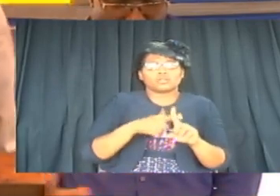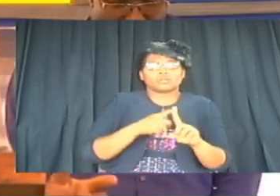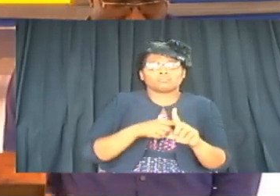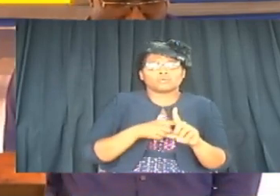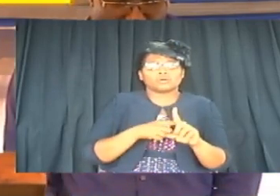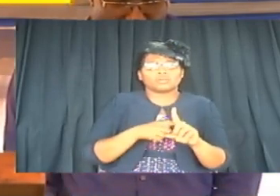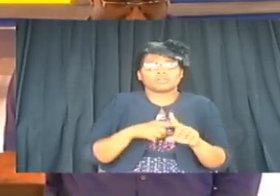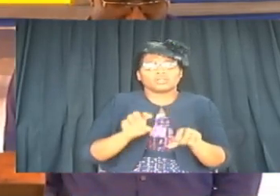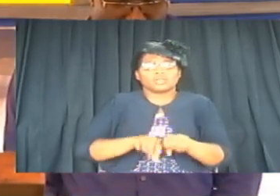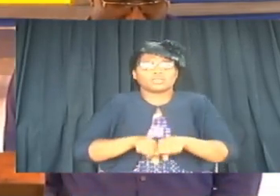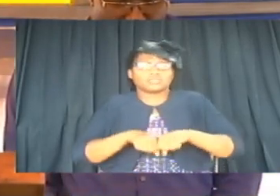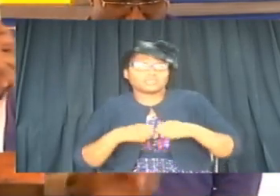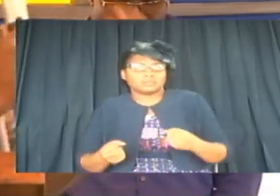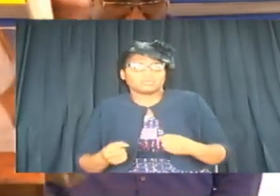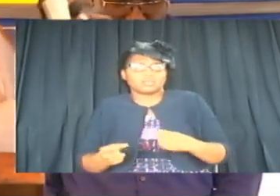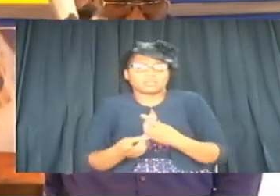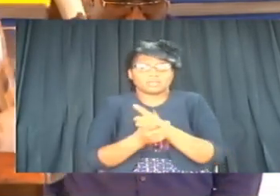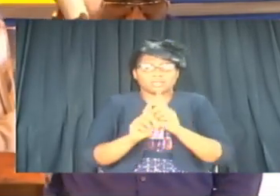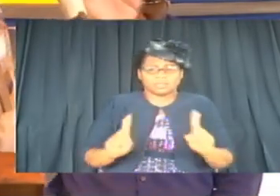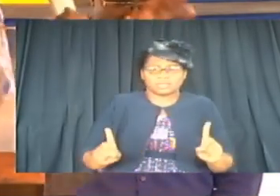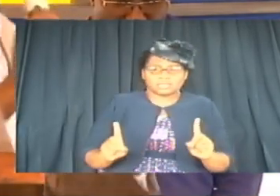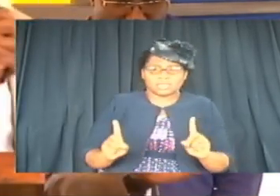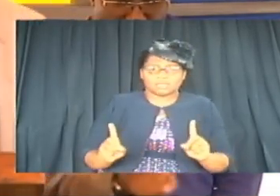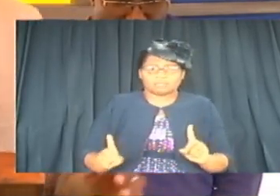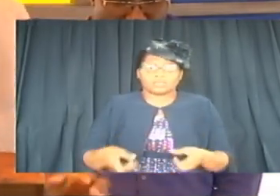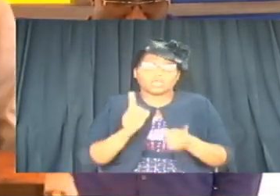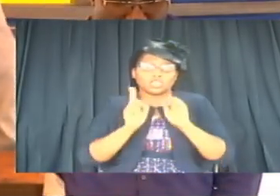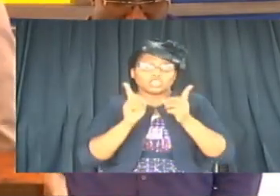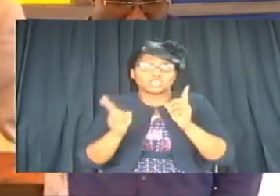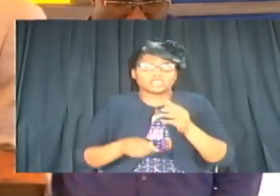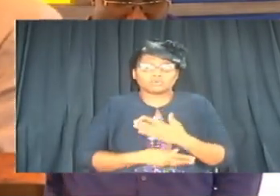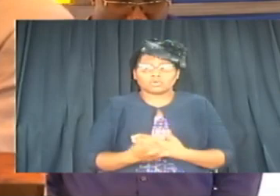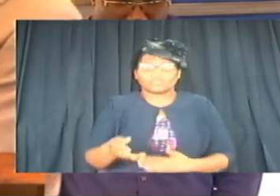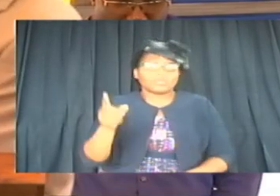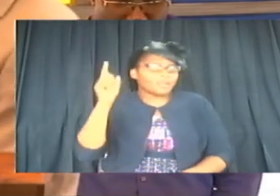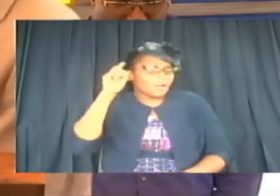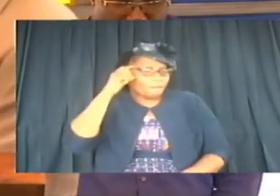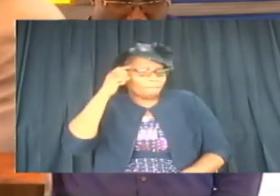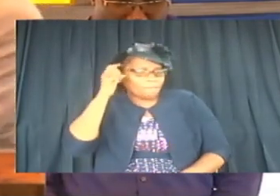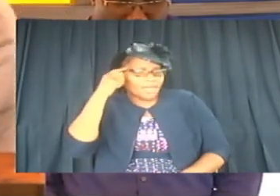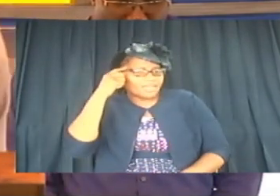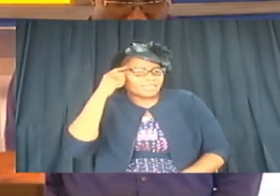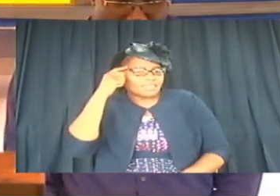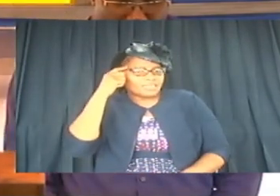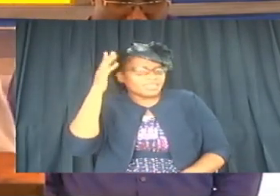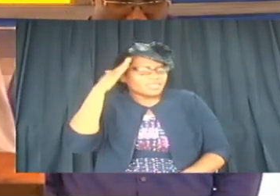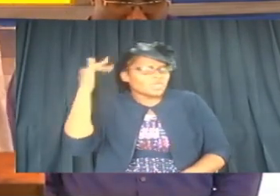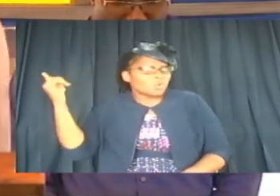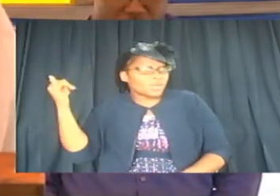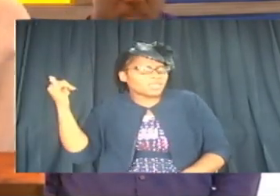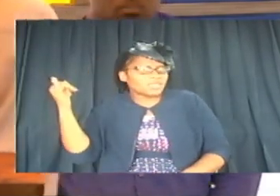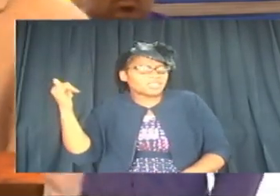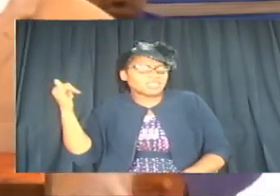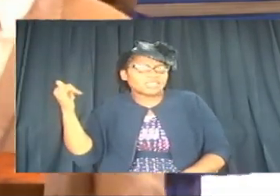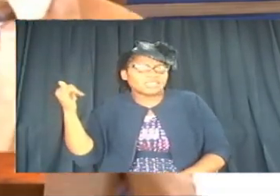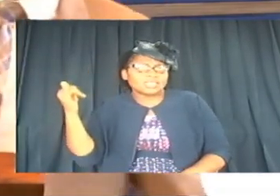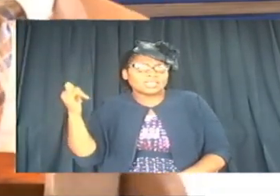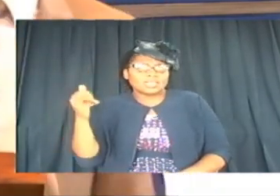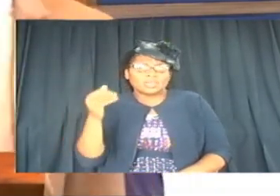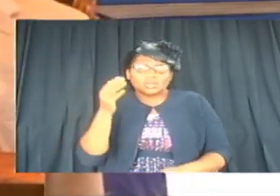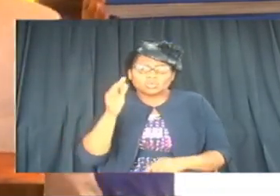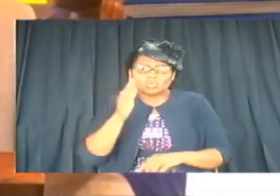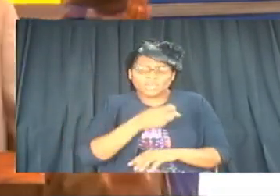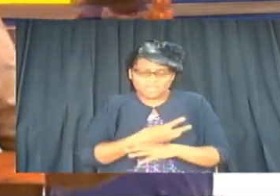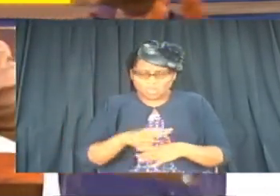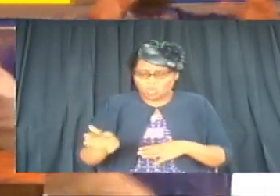And she broke it. And the disciples, they spoke their minds. They were saying, why is she wasting the oil? Amen.